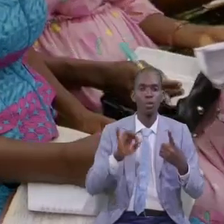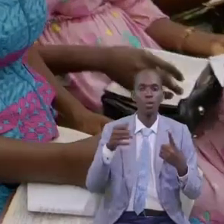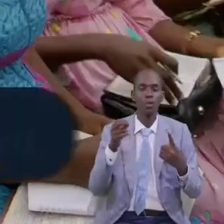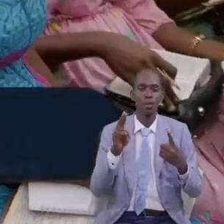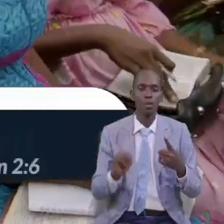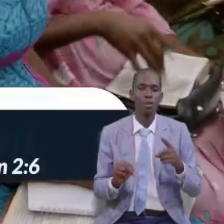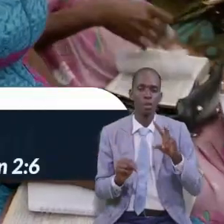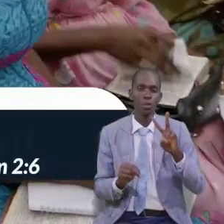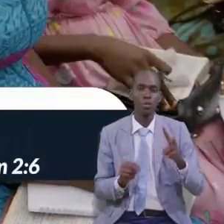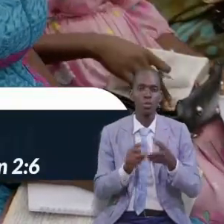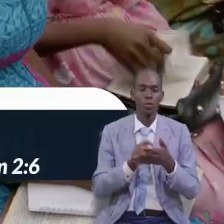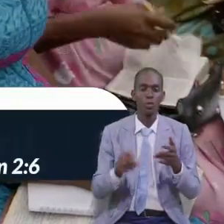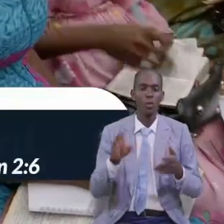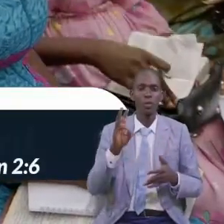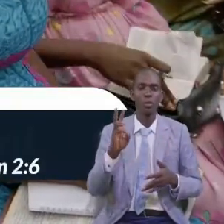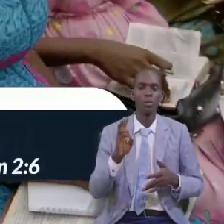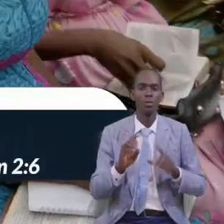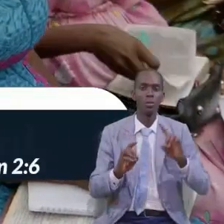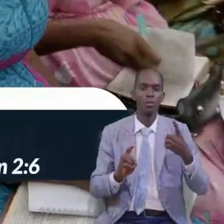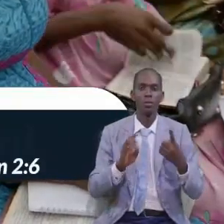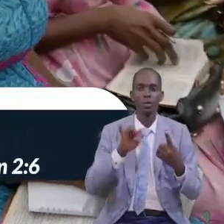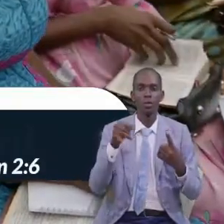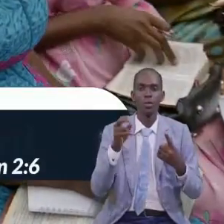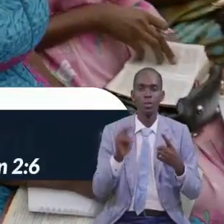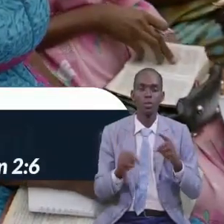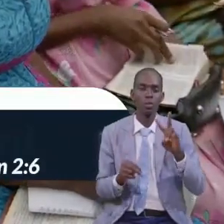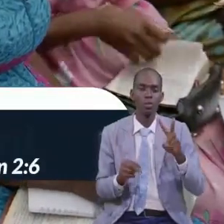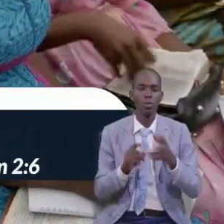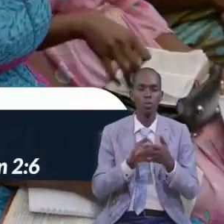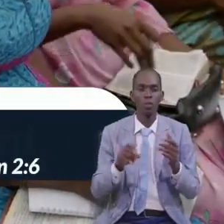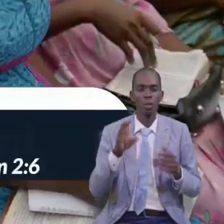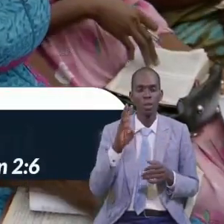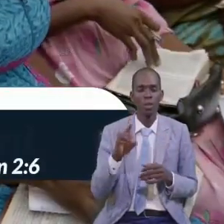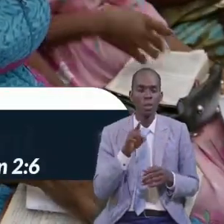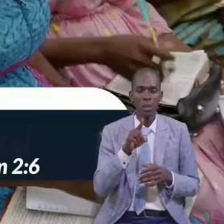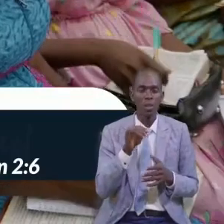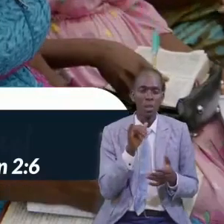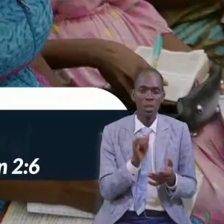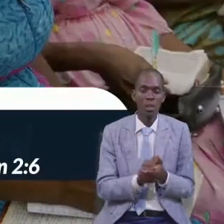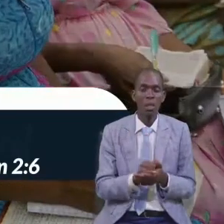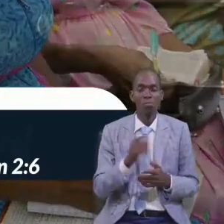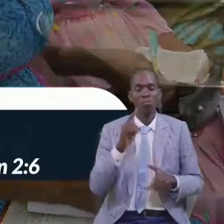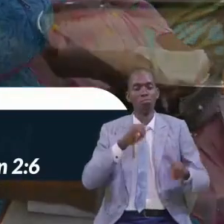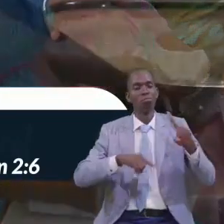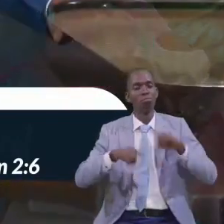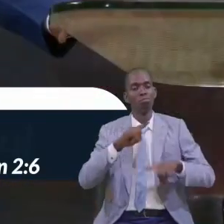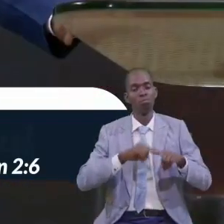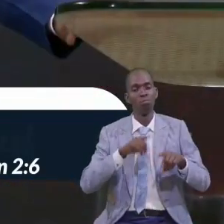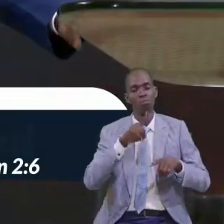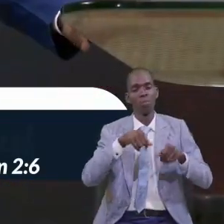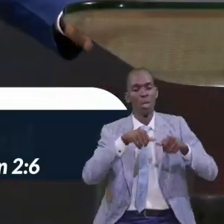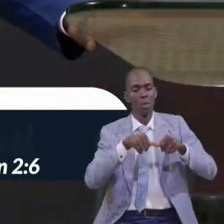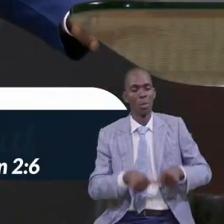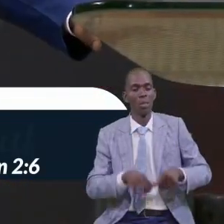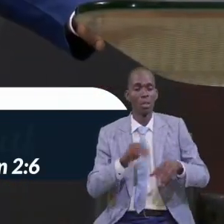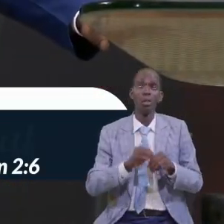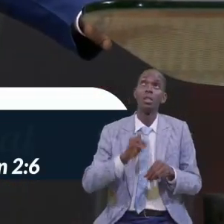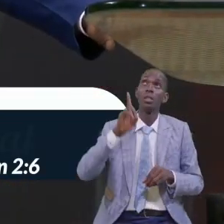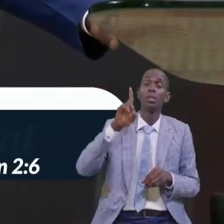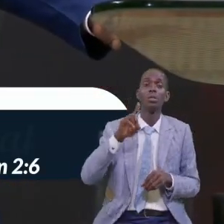1 John chapter 2 verse 6. He that saith, he abideth in him.